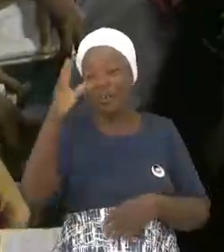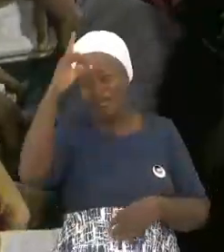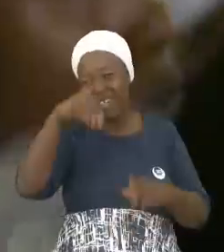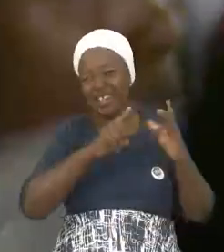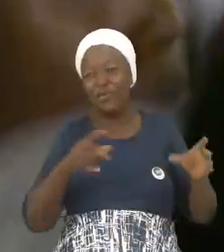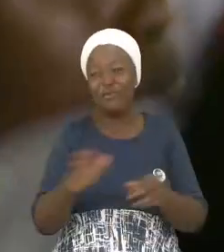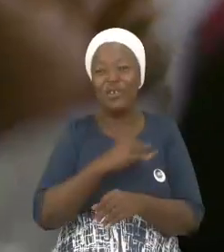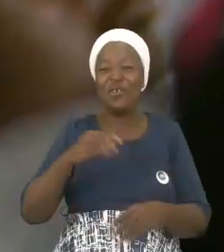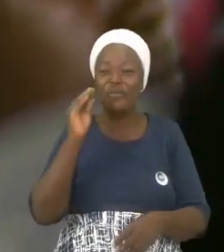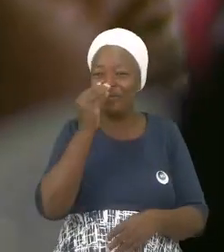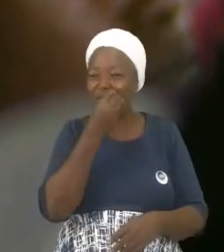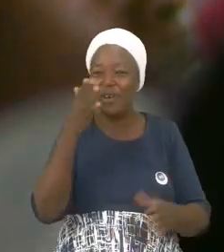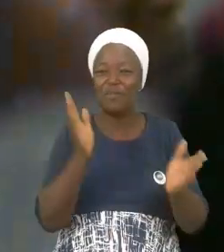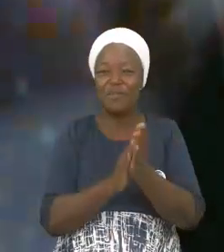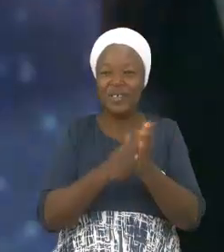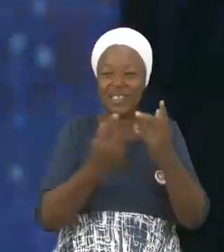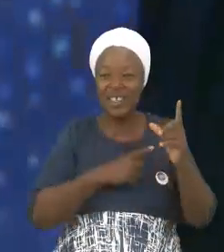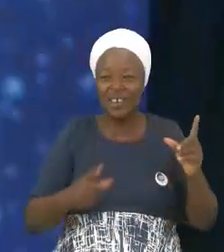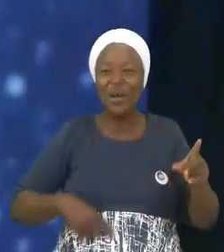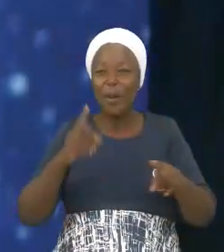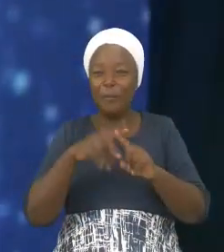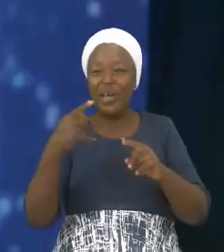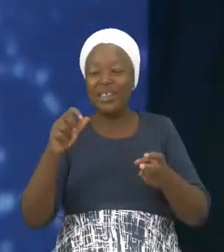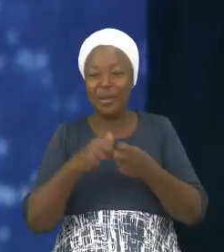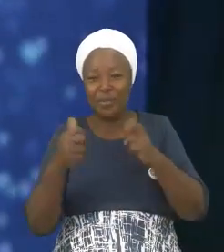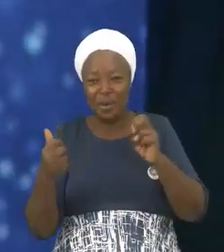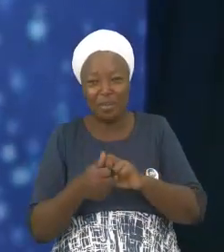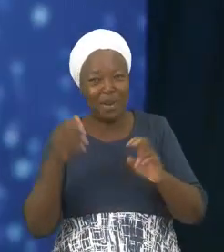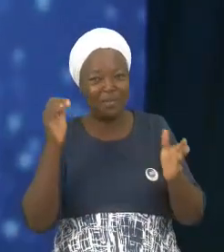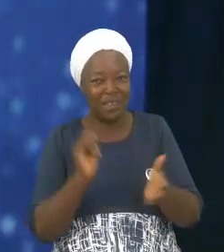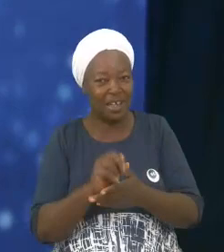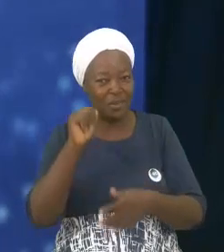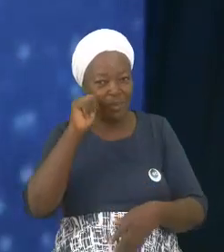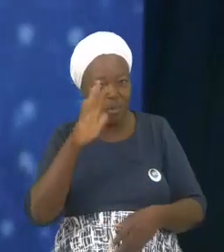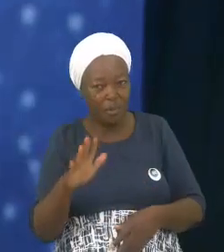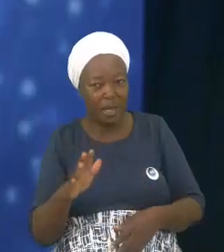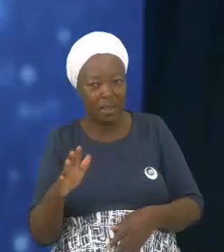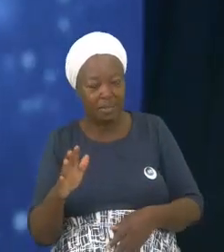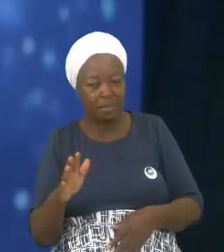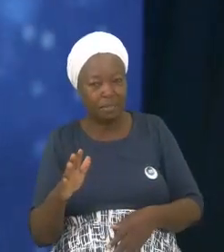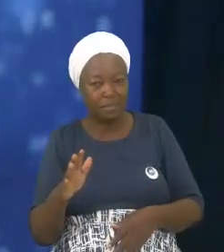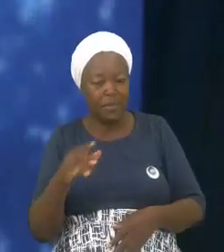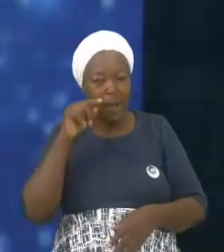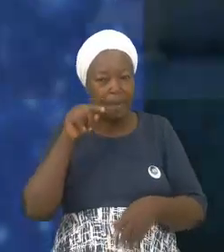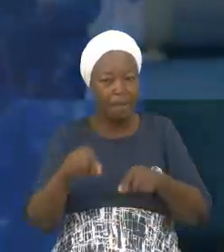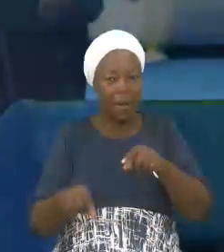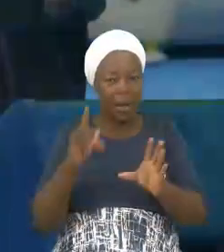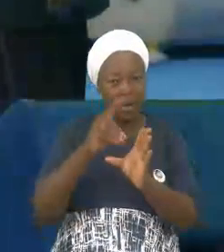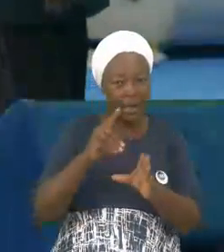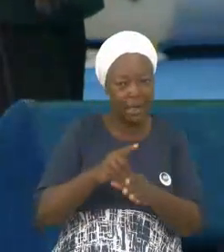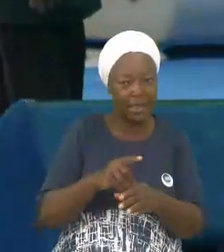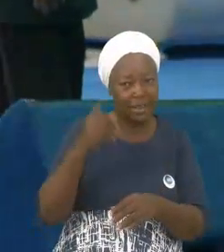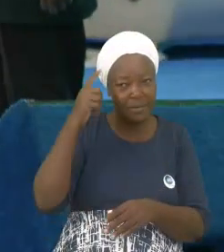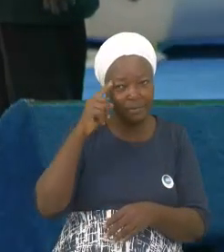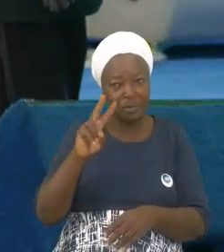Lord. But the problem, that woman, paralyzed, 25 years,